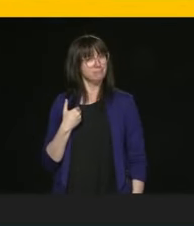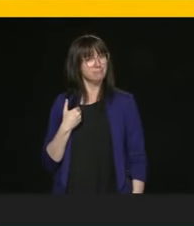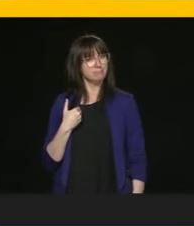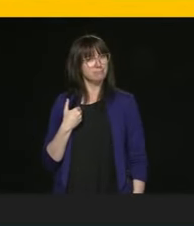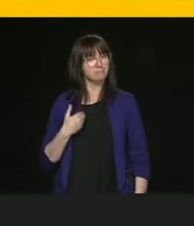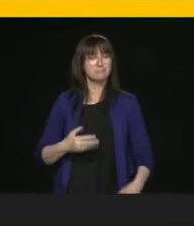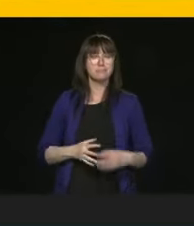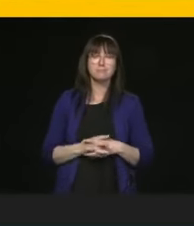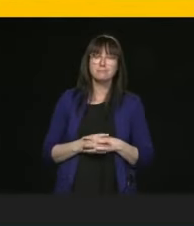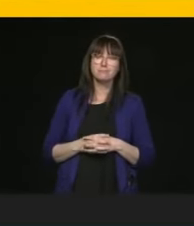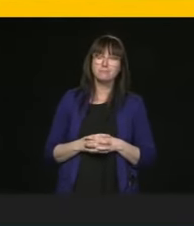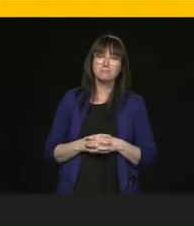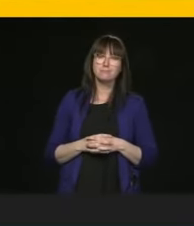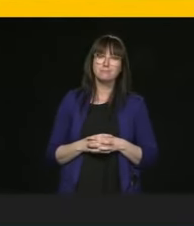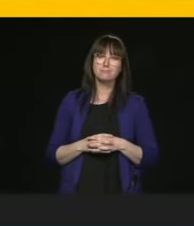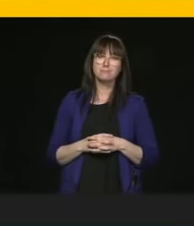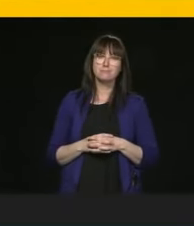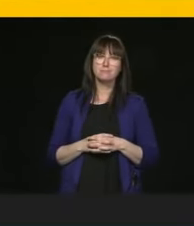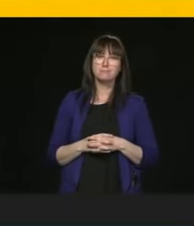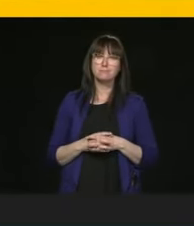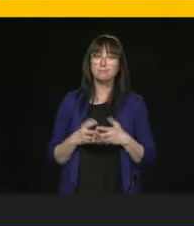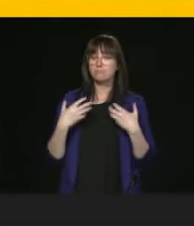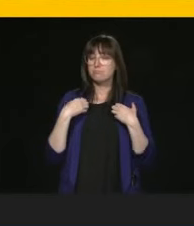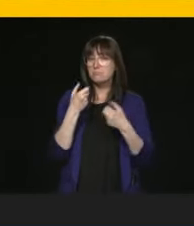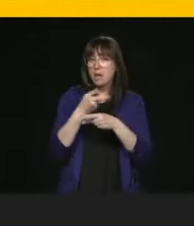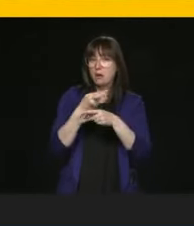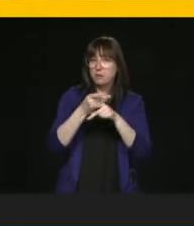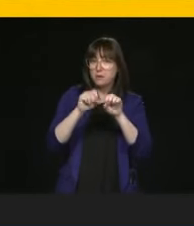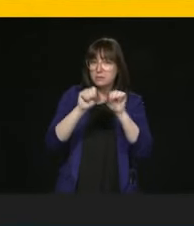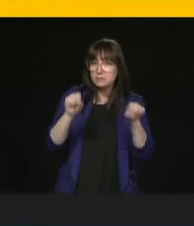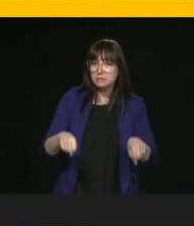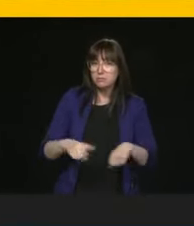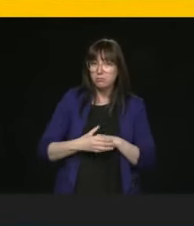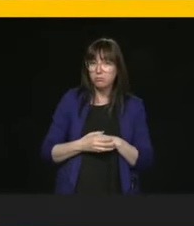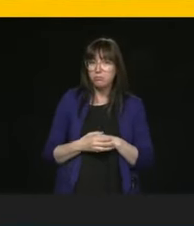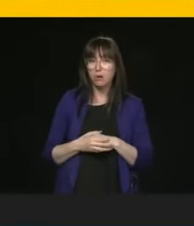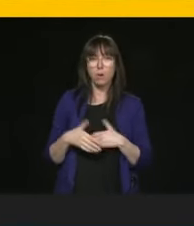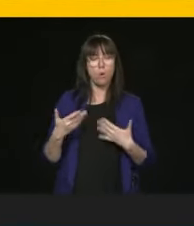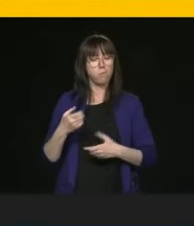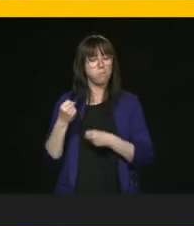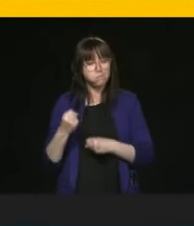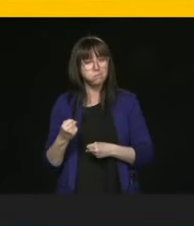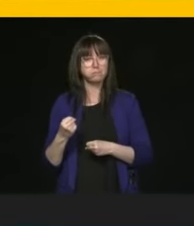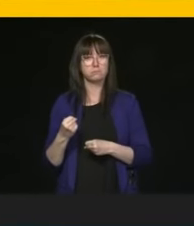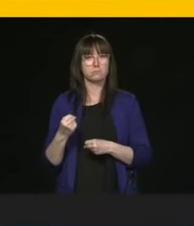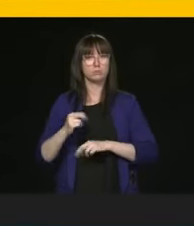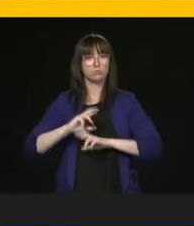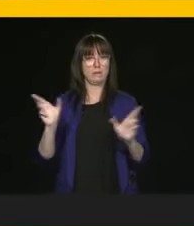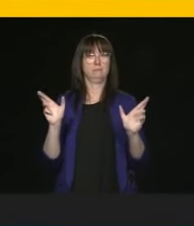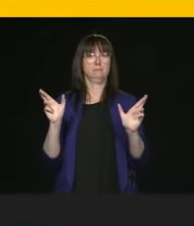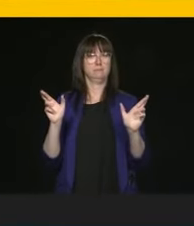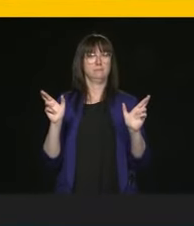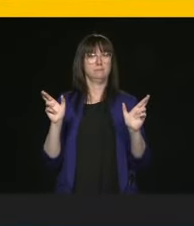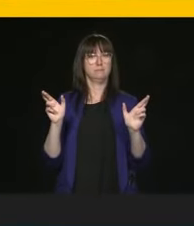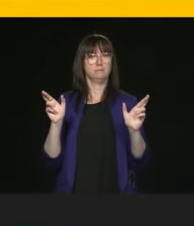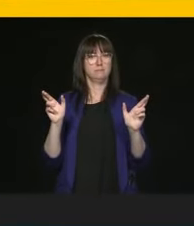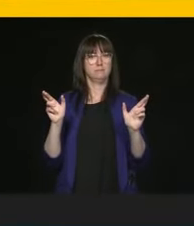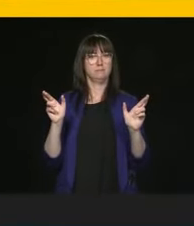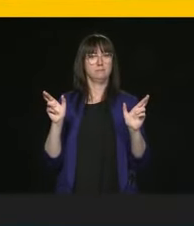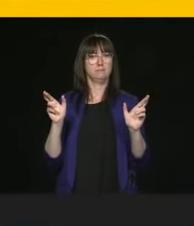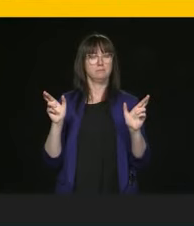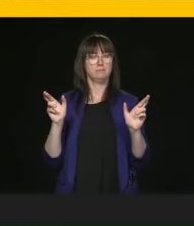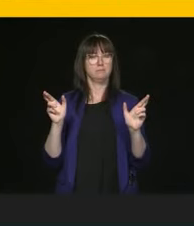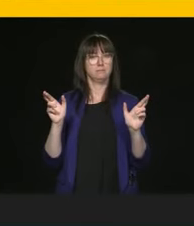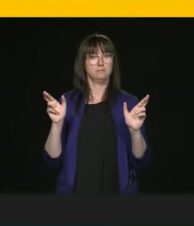Our healthcare system is robust, and at some point, we